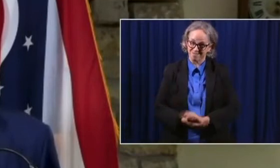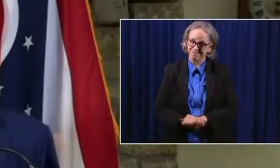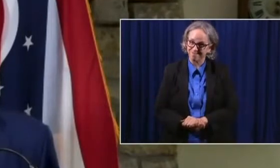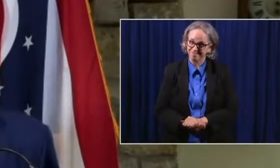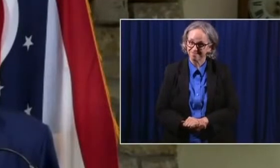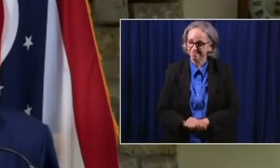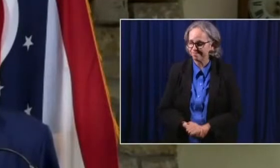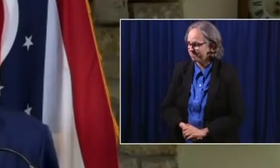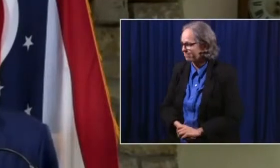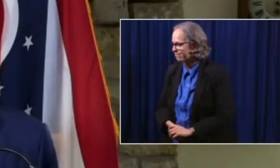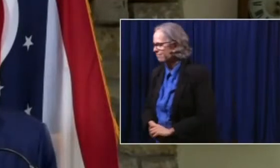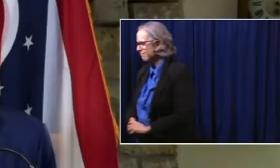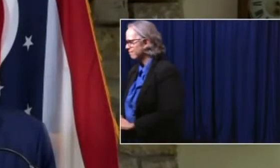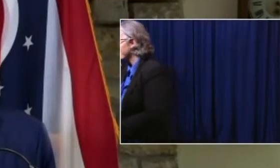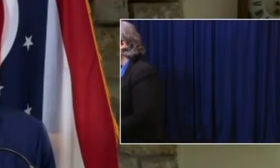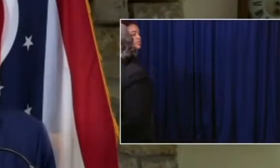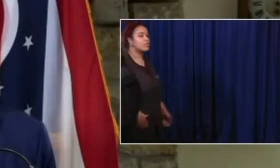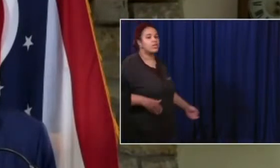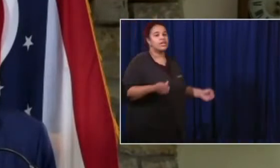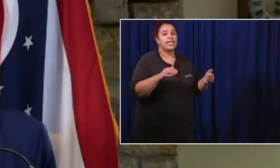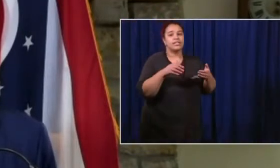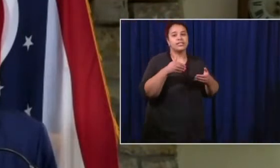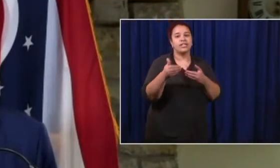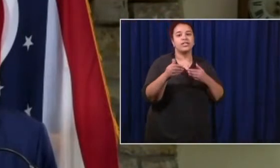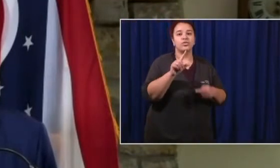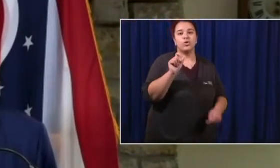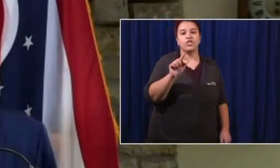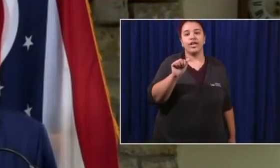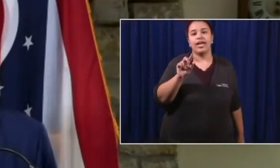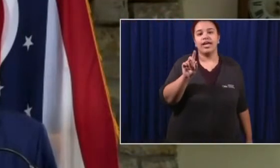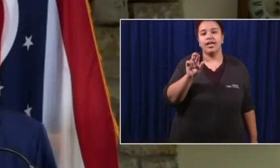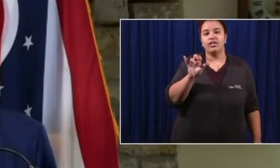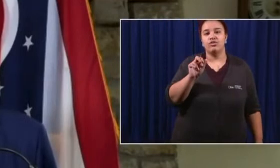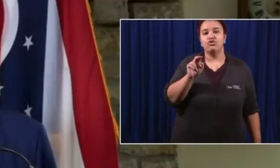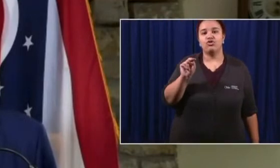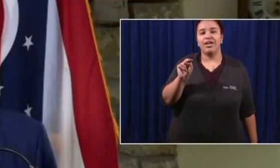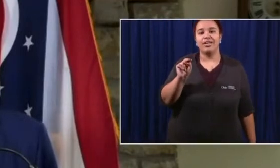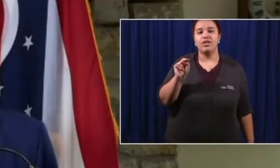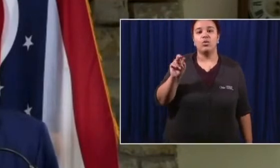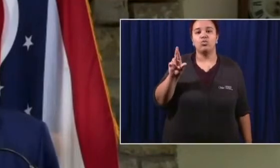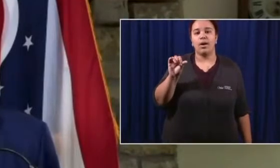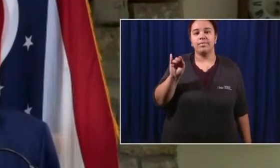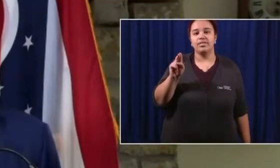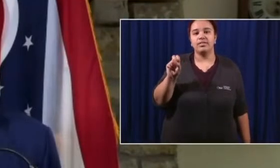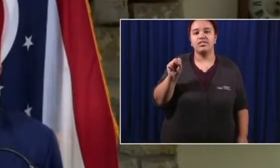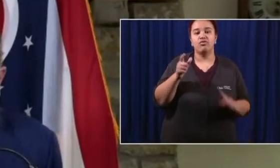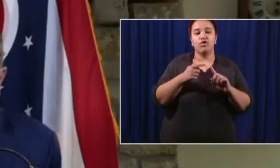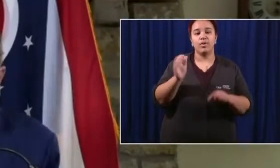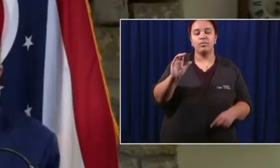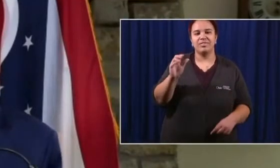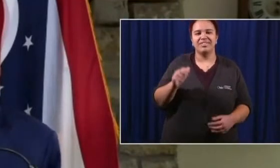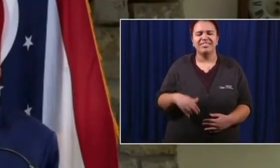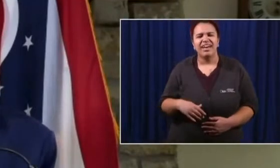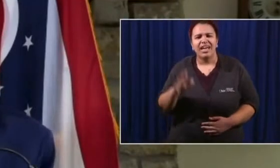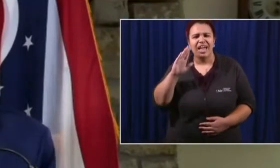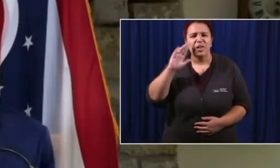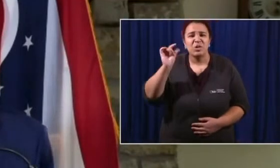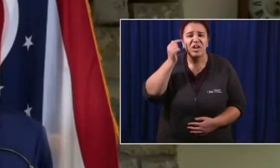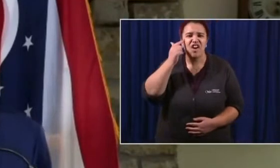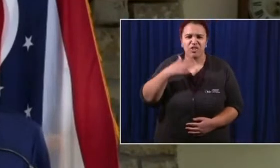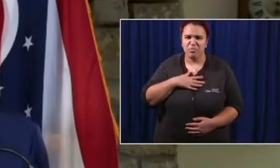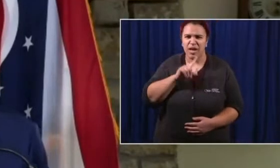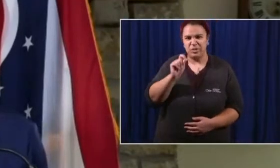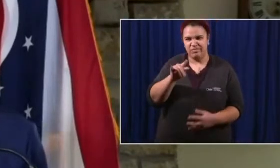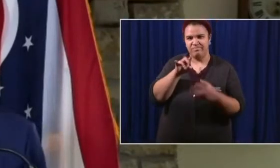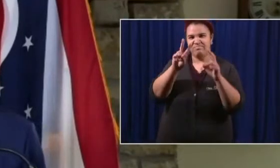Next question is from Adrian Robbins at WCMH in Columbus. Hi, Governor. I also have a school-related question.